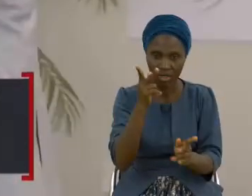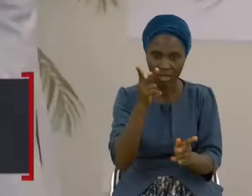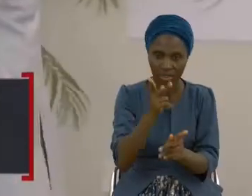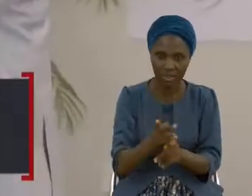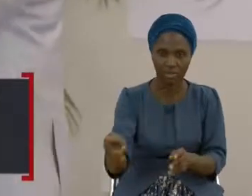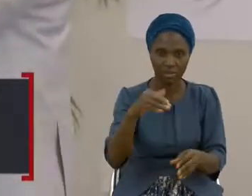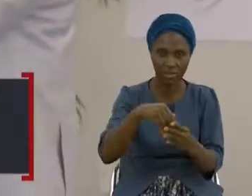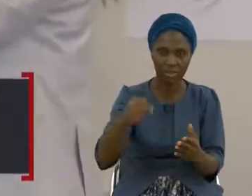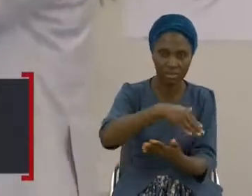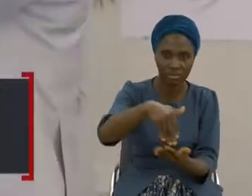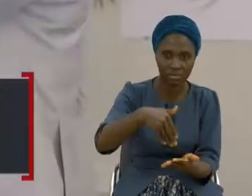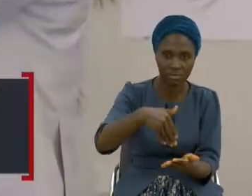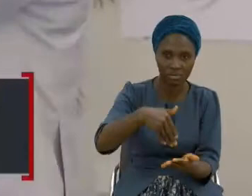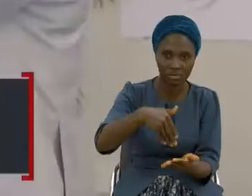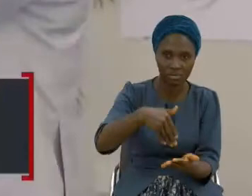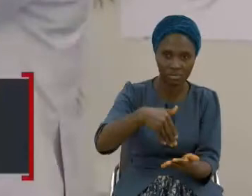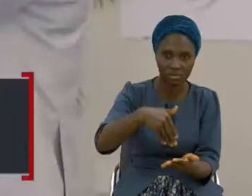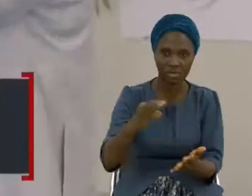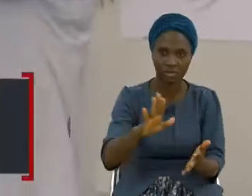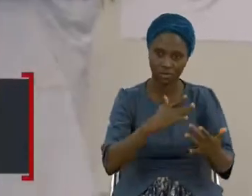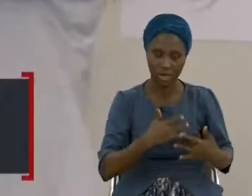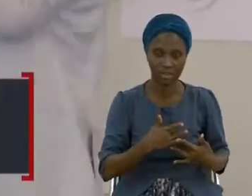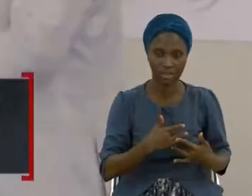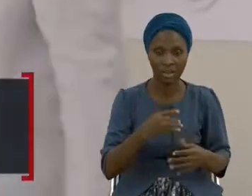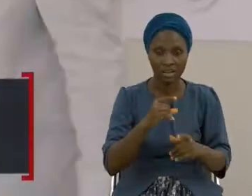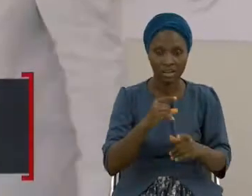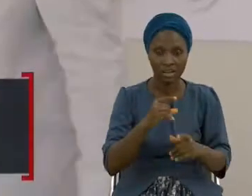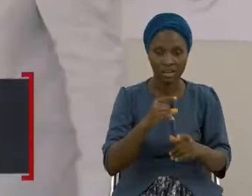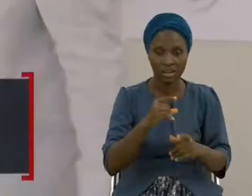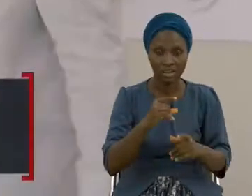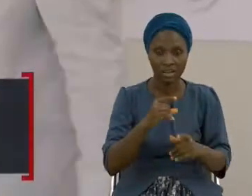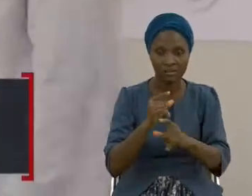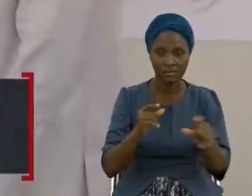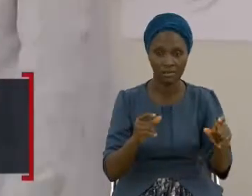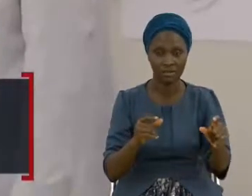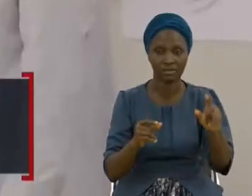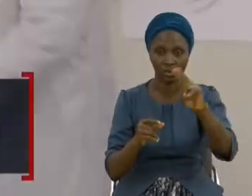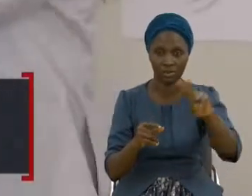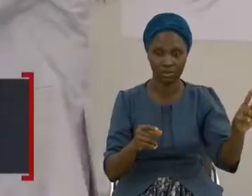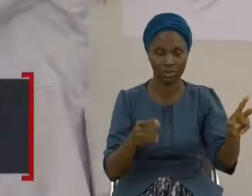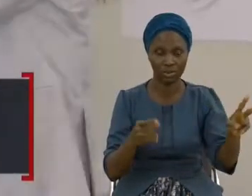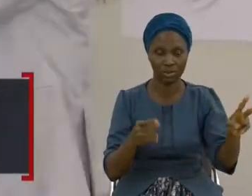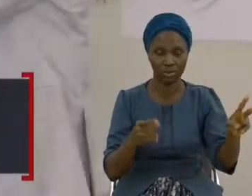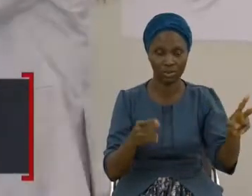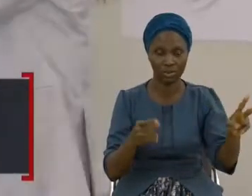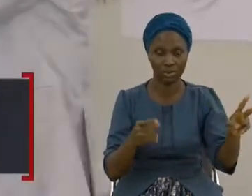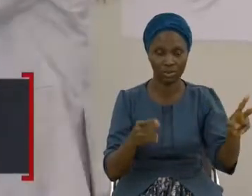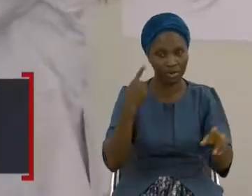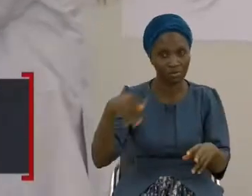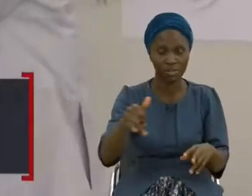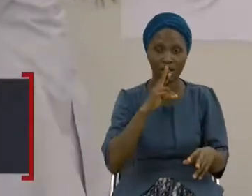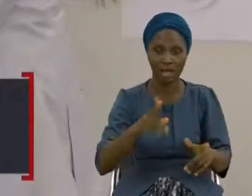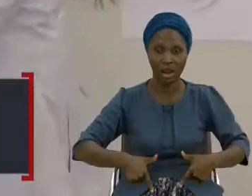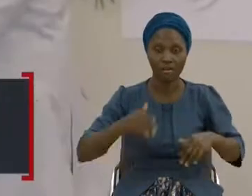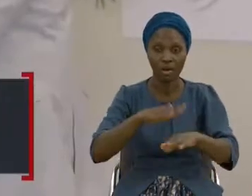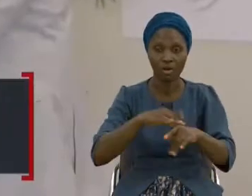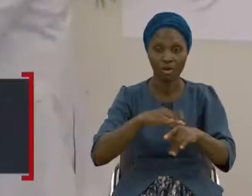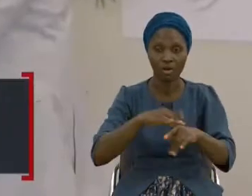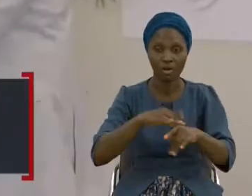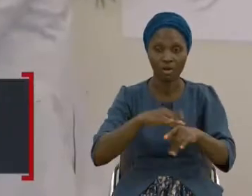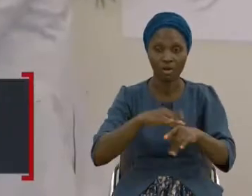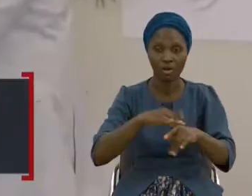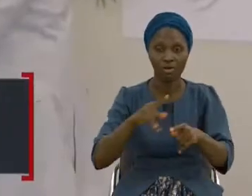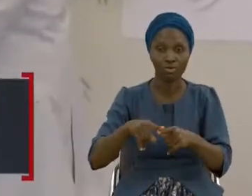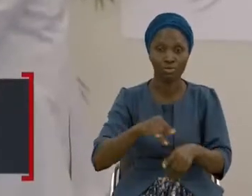for they are alive unto those that find them and health